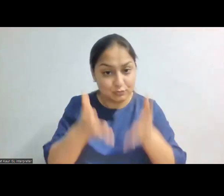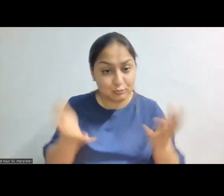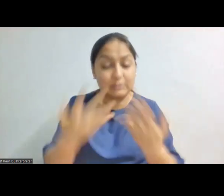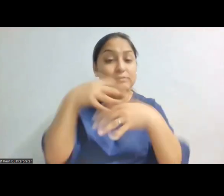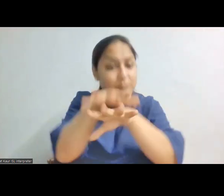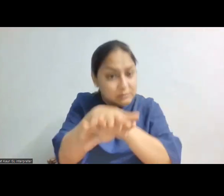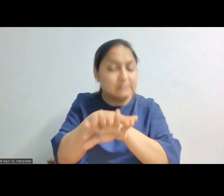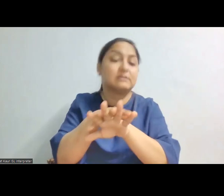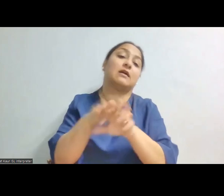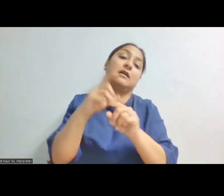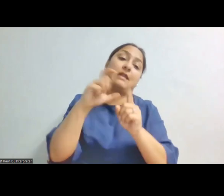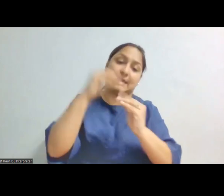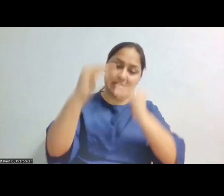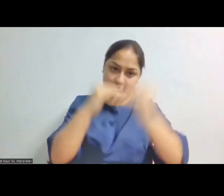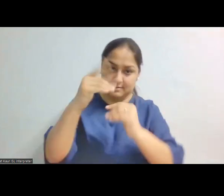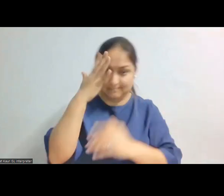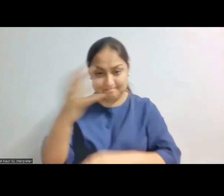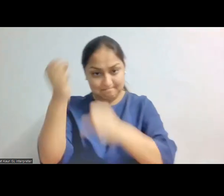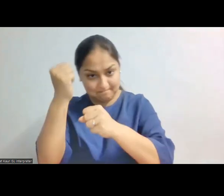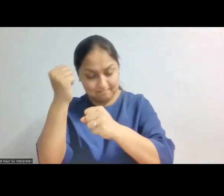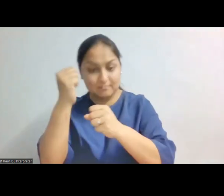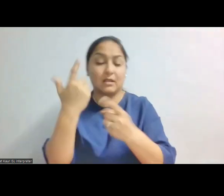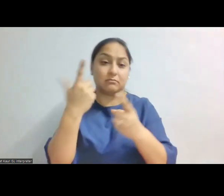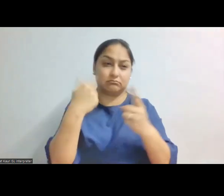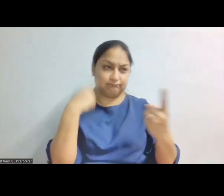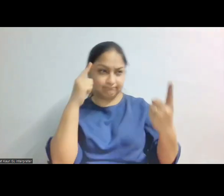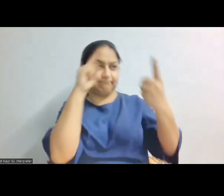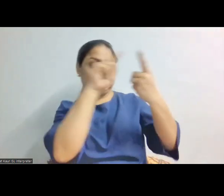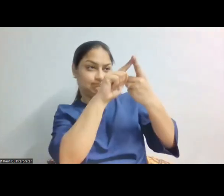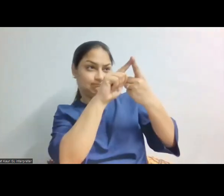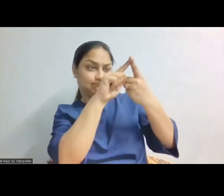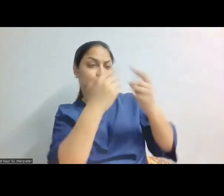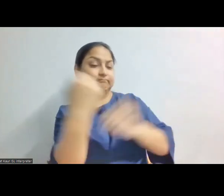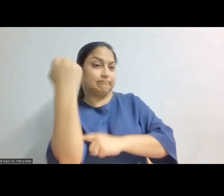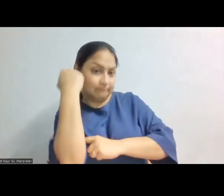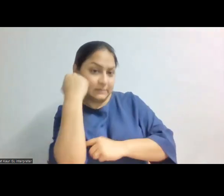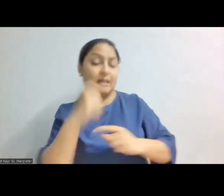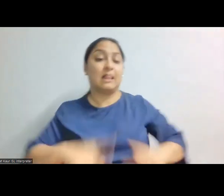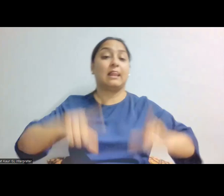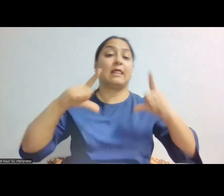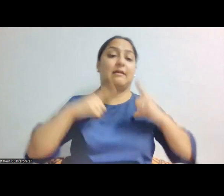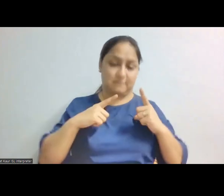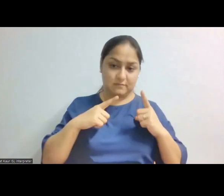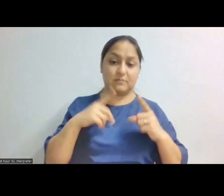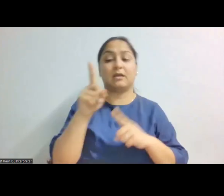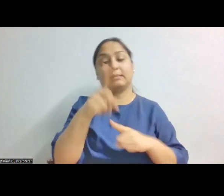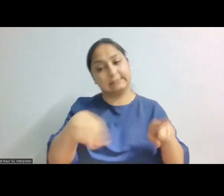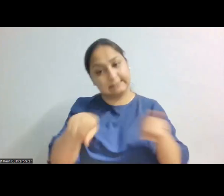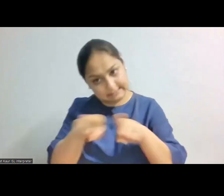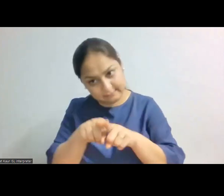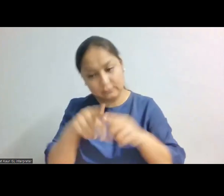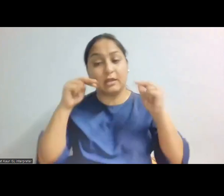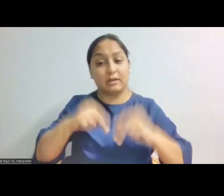development, keeping in mind the ultimate goal or aim to strengthen livelihoods. She also emphasized the need